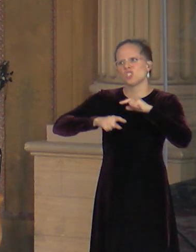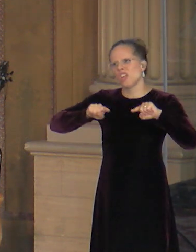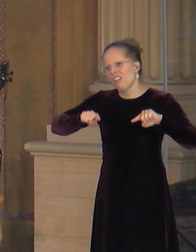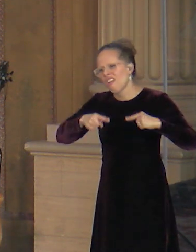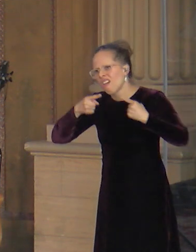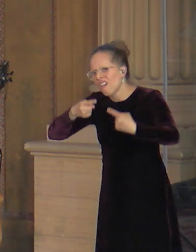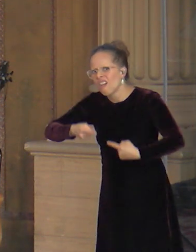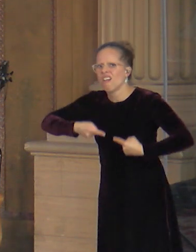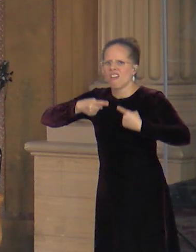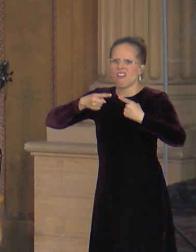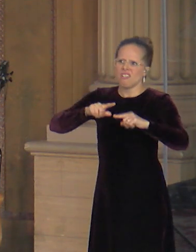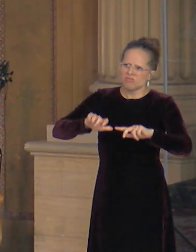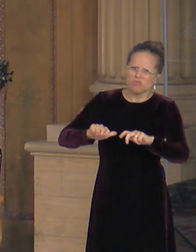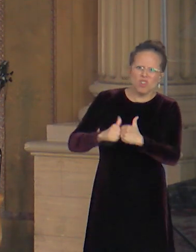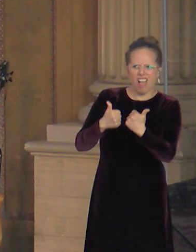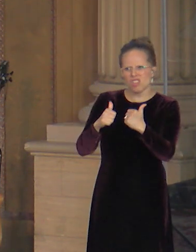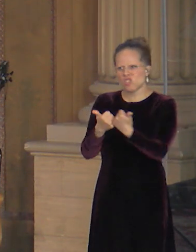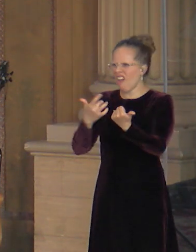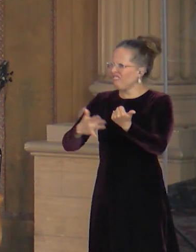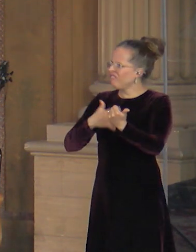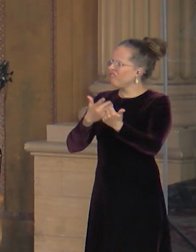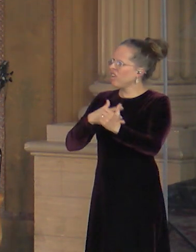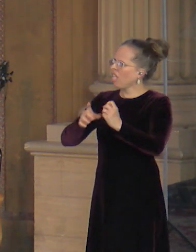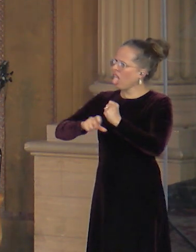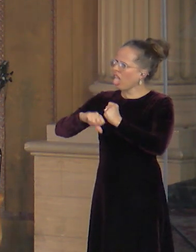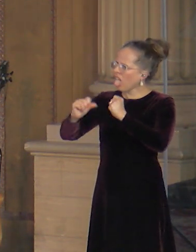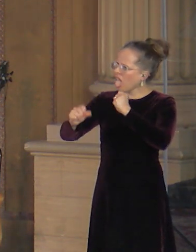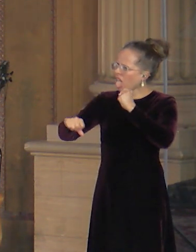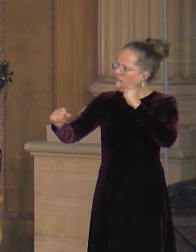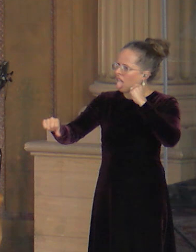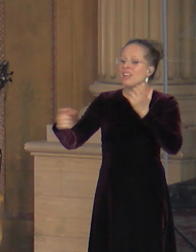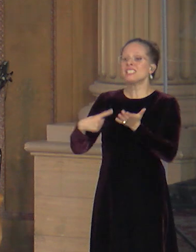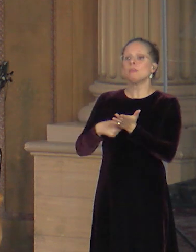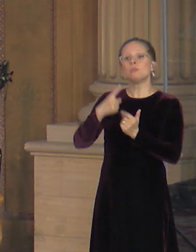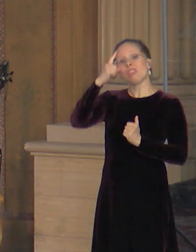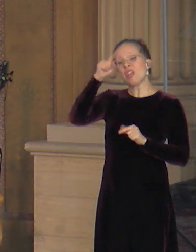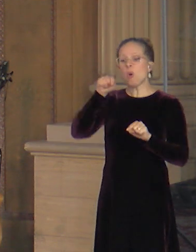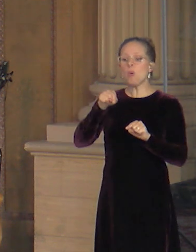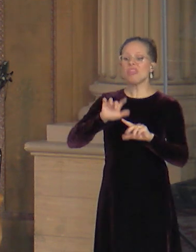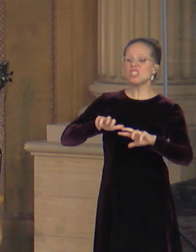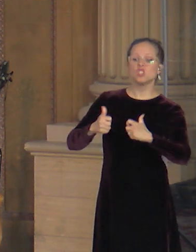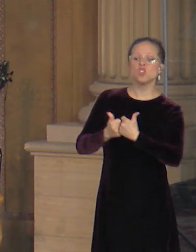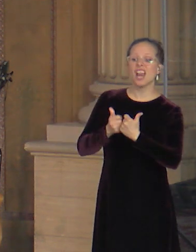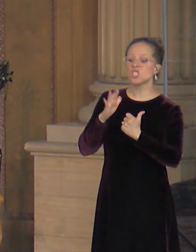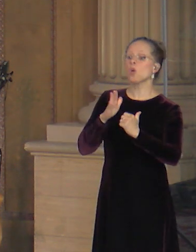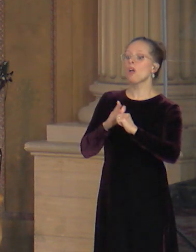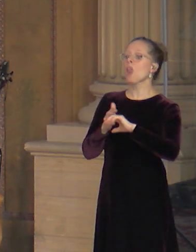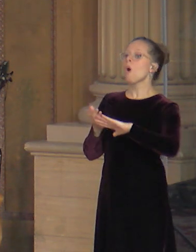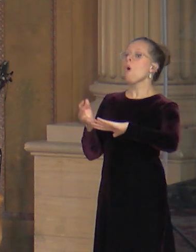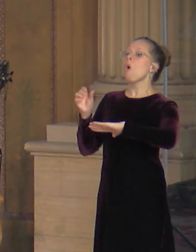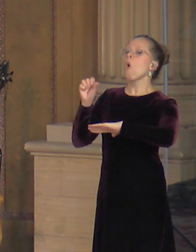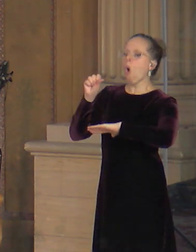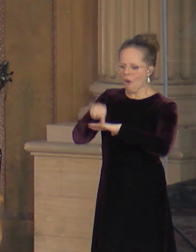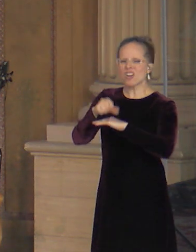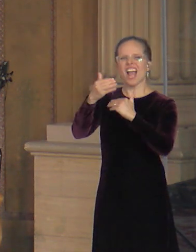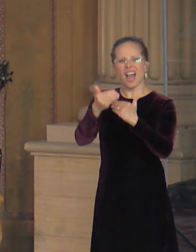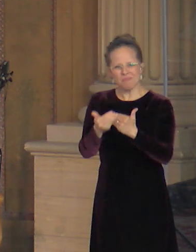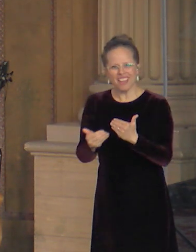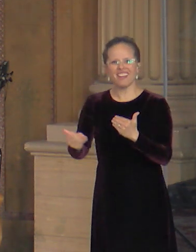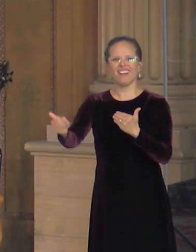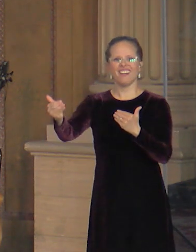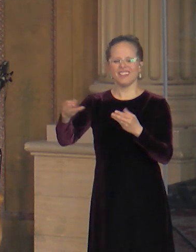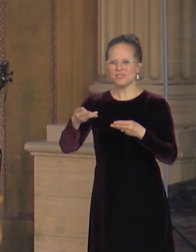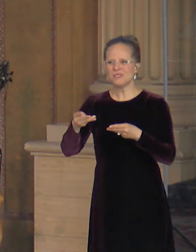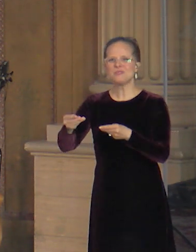it seems like it never really ends like sometimes we think we're just going to get past this one next big mountain of temptation this one next big problem once I get